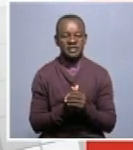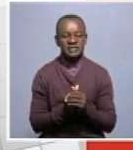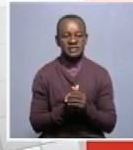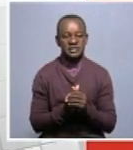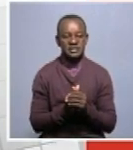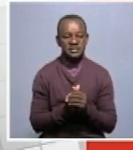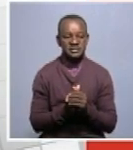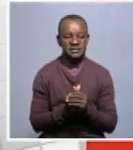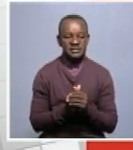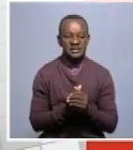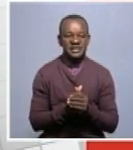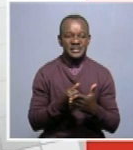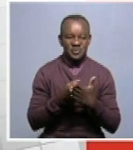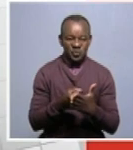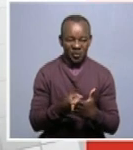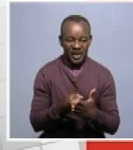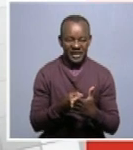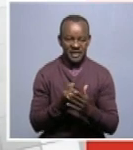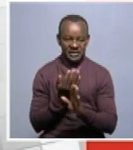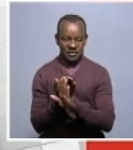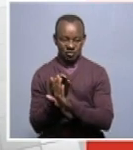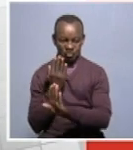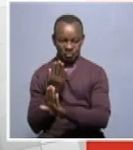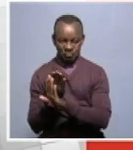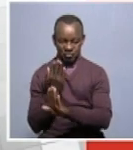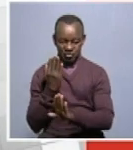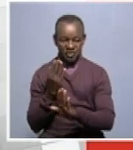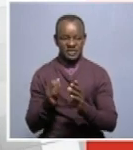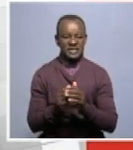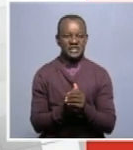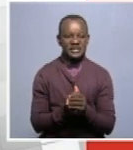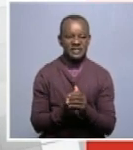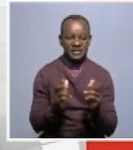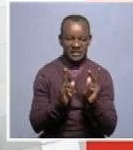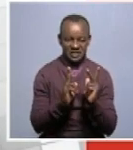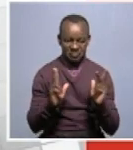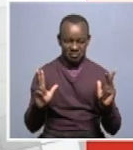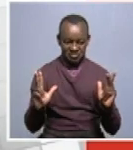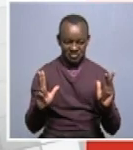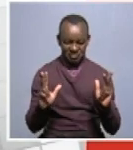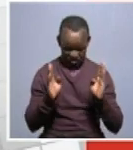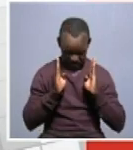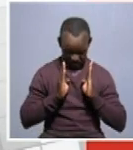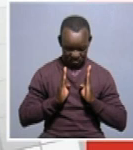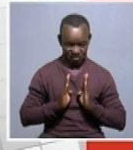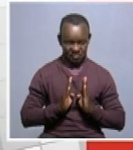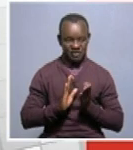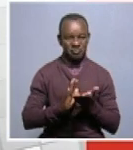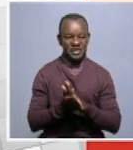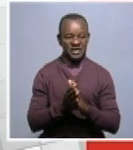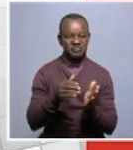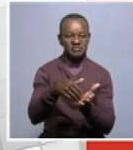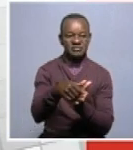You get more protection if people take the 2 doses of the vaccines. So in other